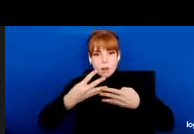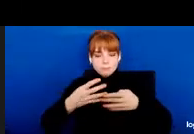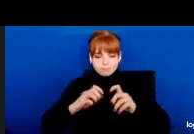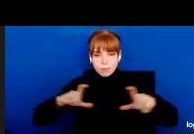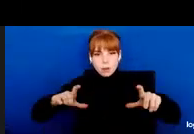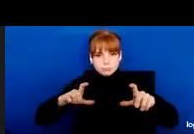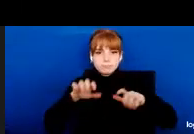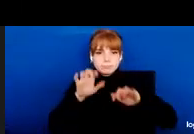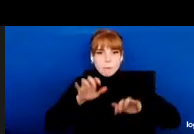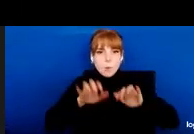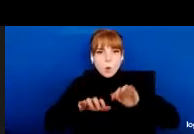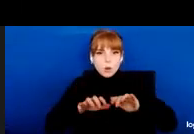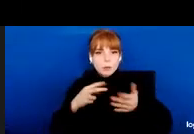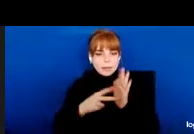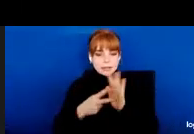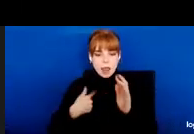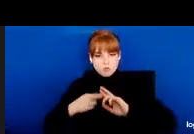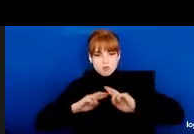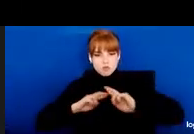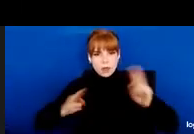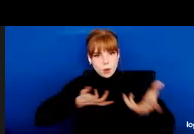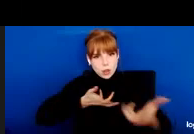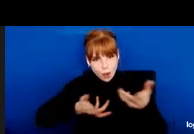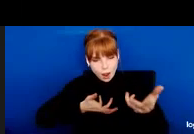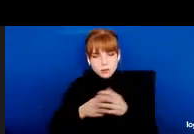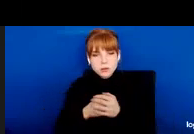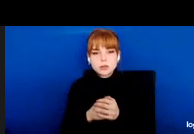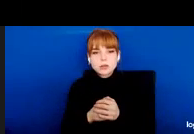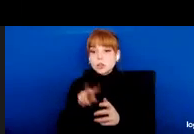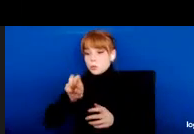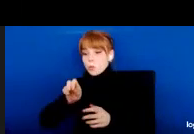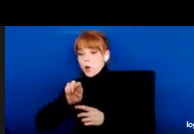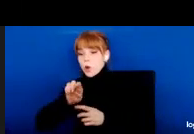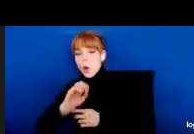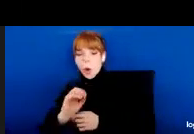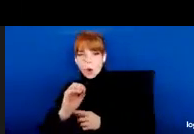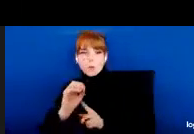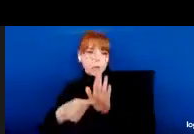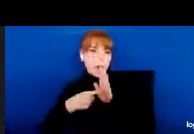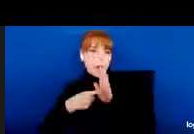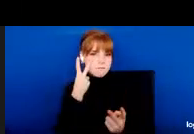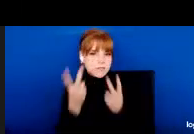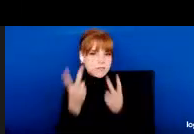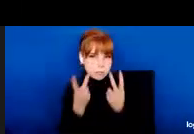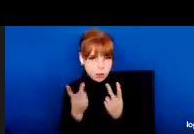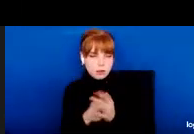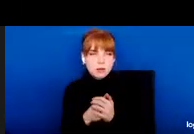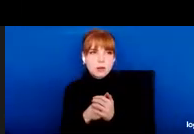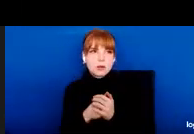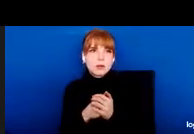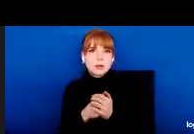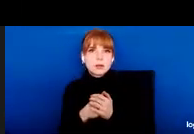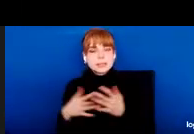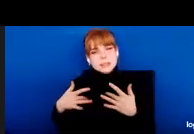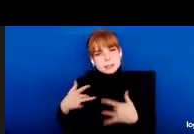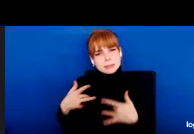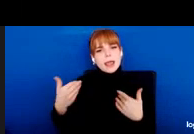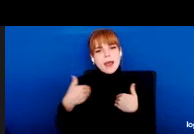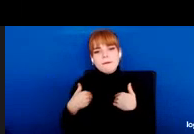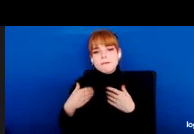that thing needs to be visible. And sometimes there are problems where normally there's a focus outline where it's hidden